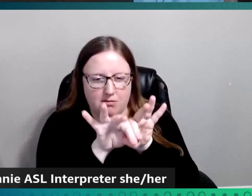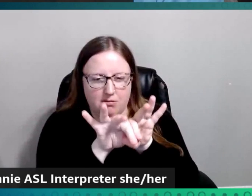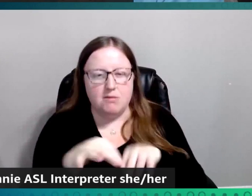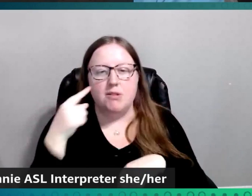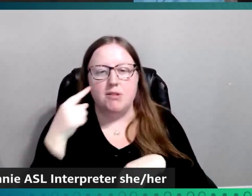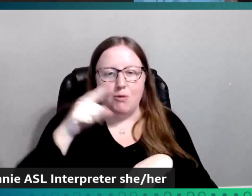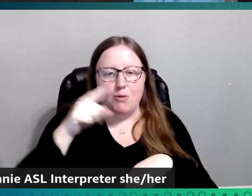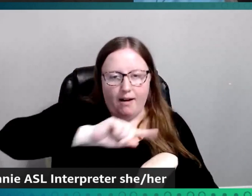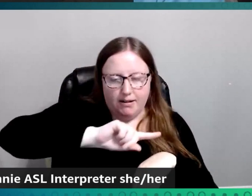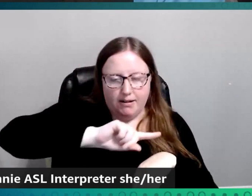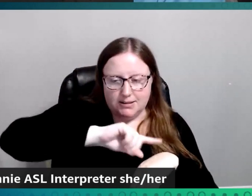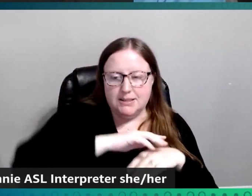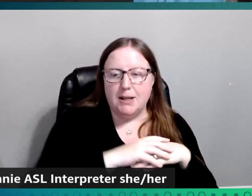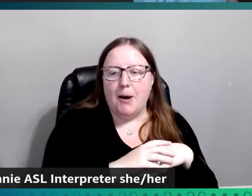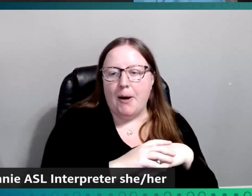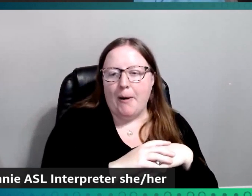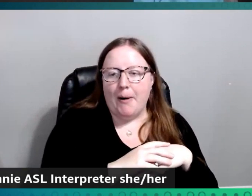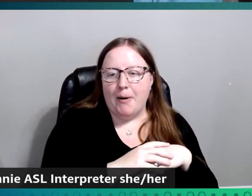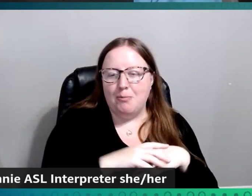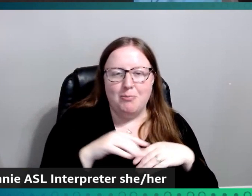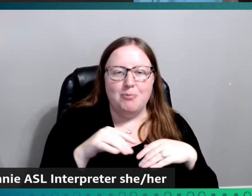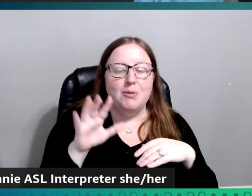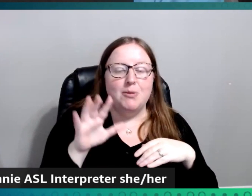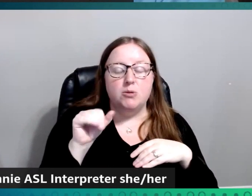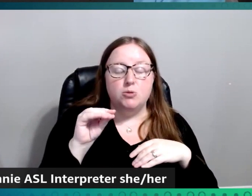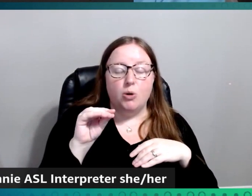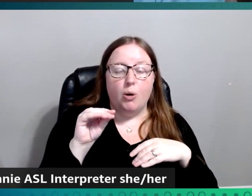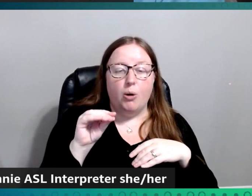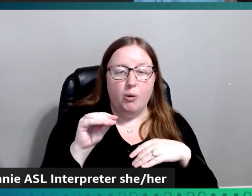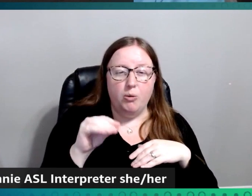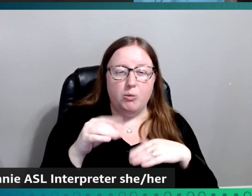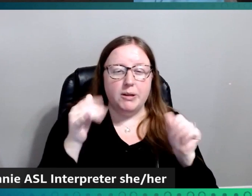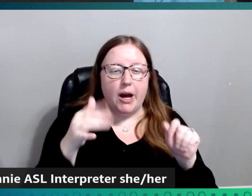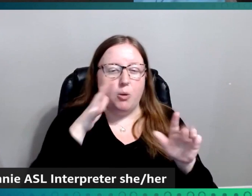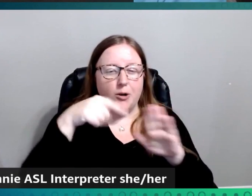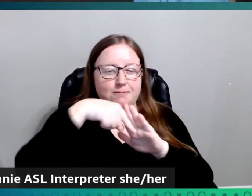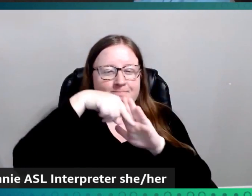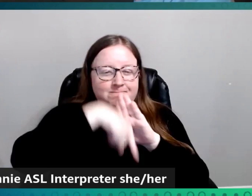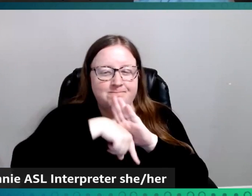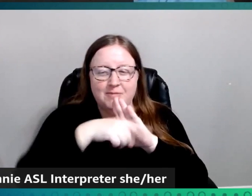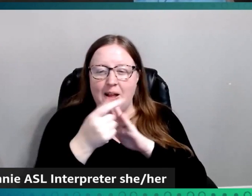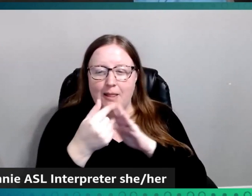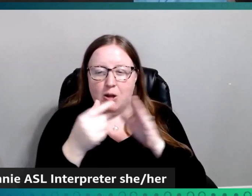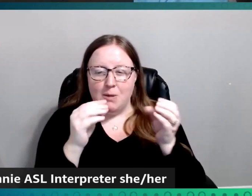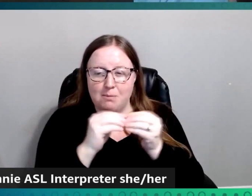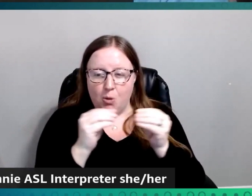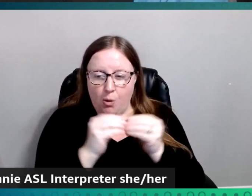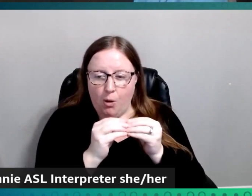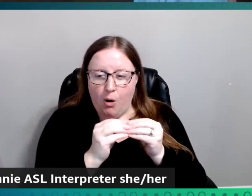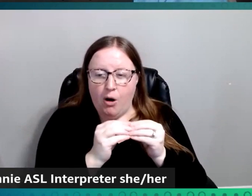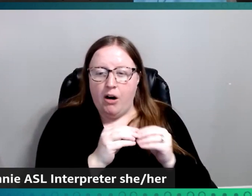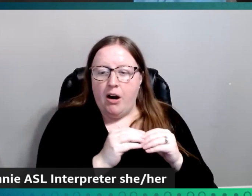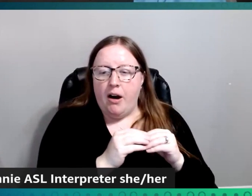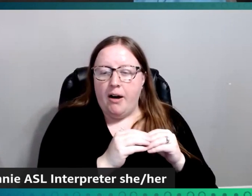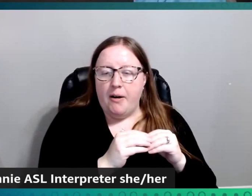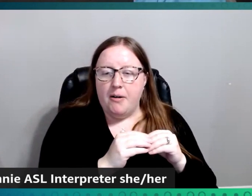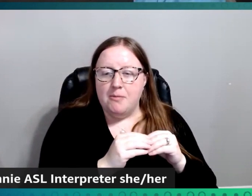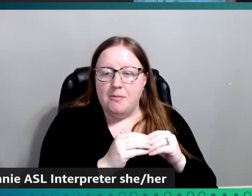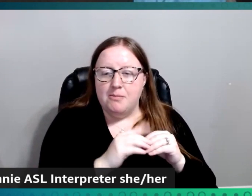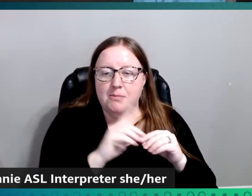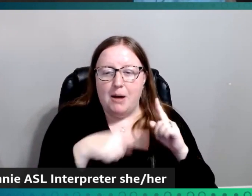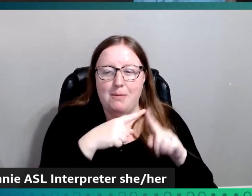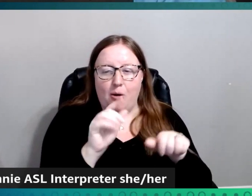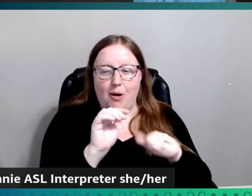us, kind of the certification of that. So let's kind of get into a little bit more about it here and about how